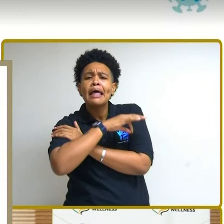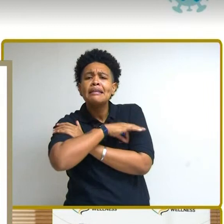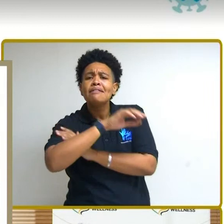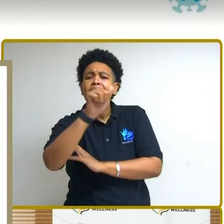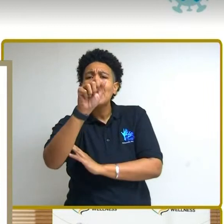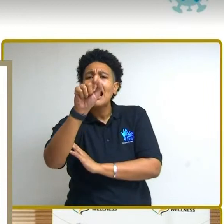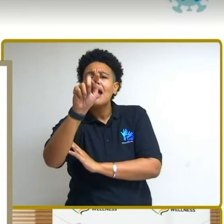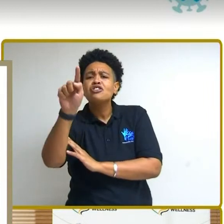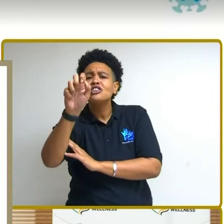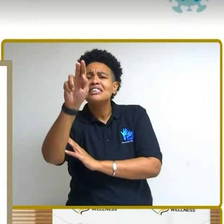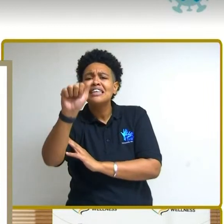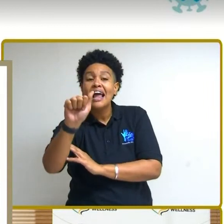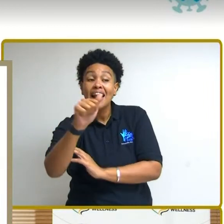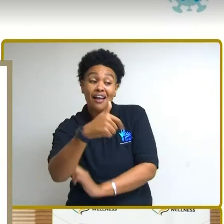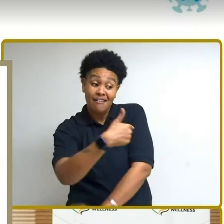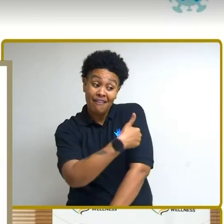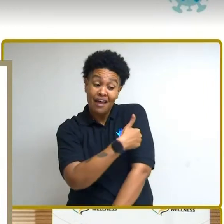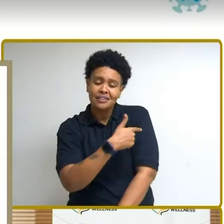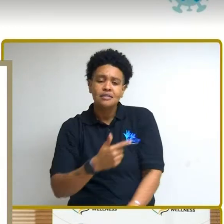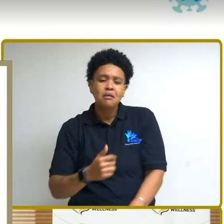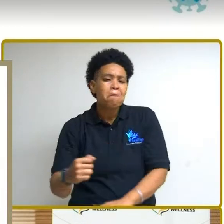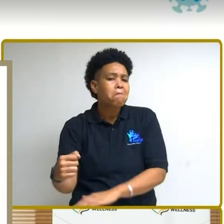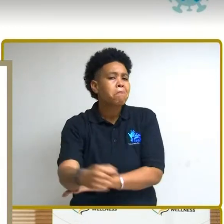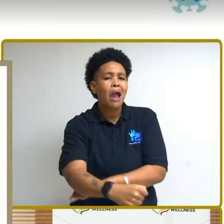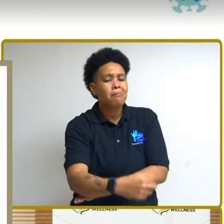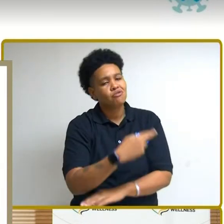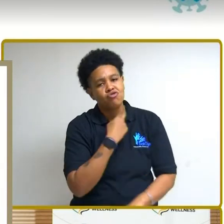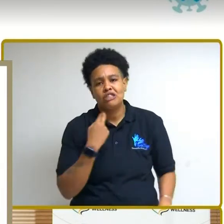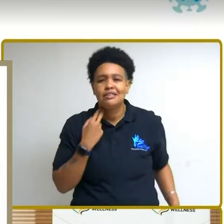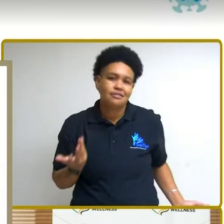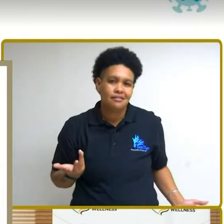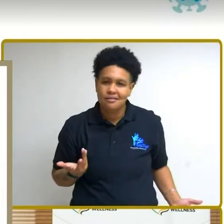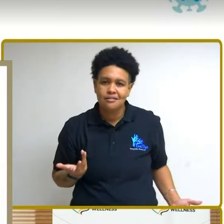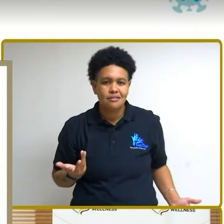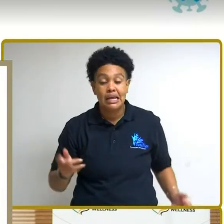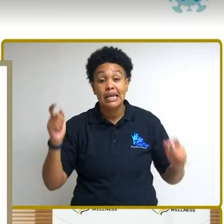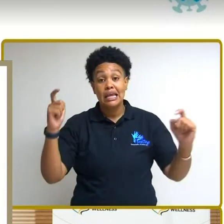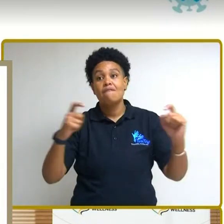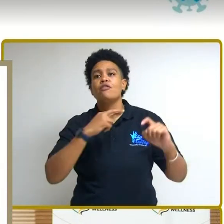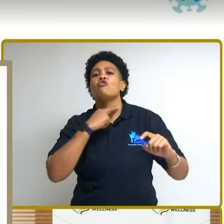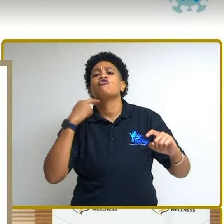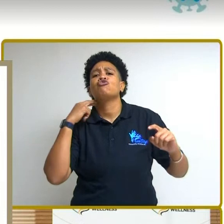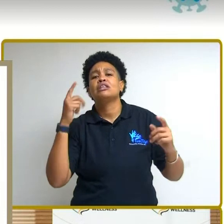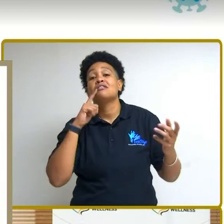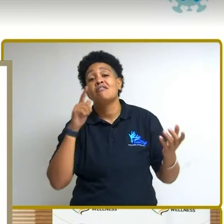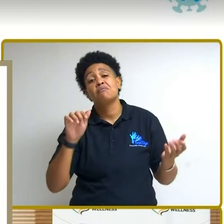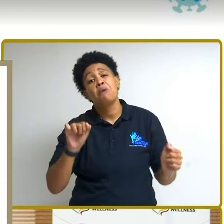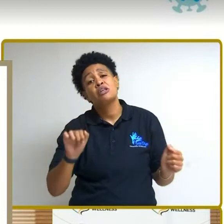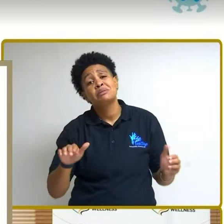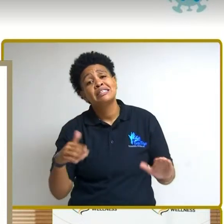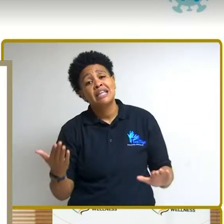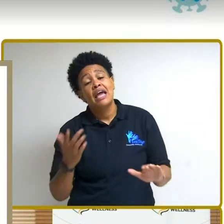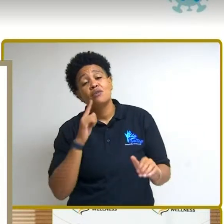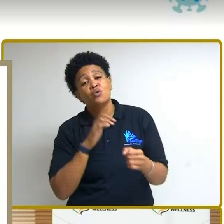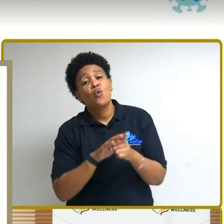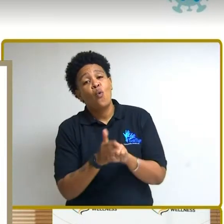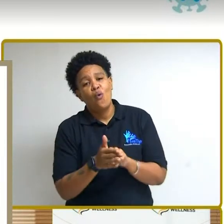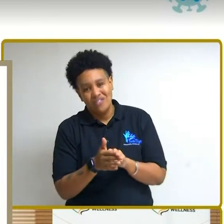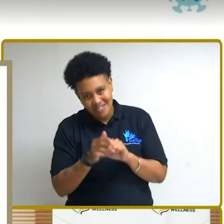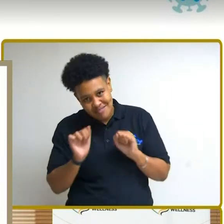vaccine far outweighs the risk, given the risk of morbidity and mortality